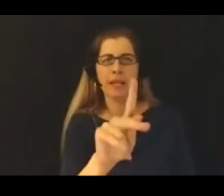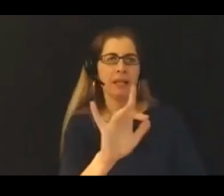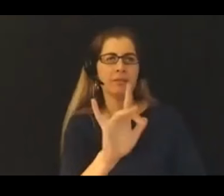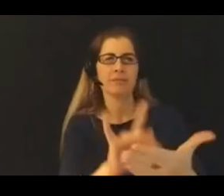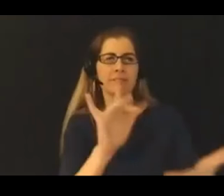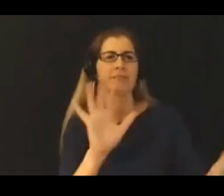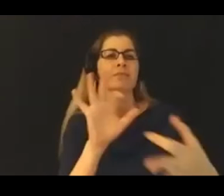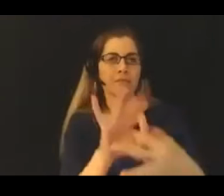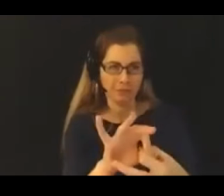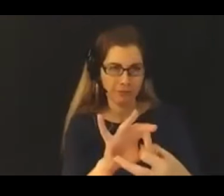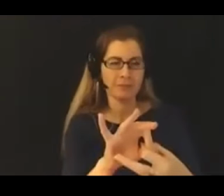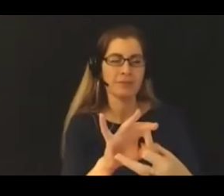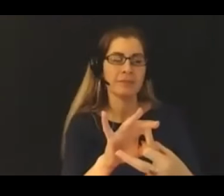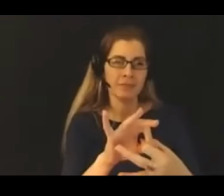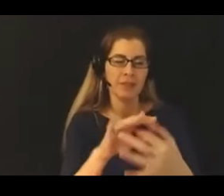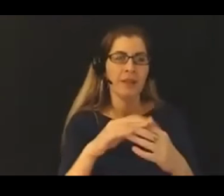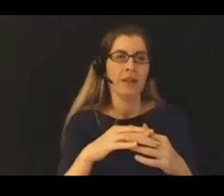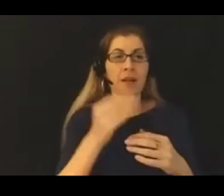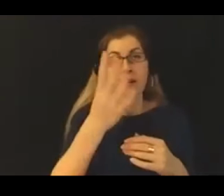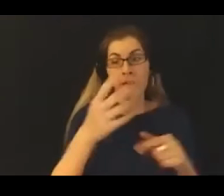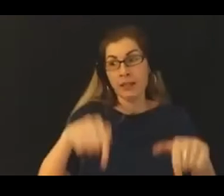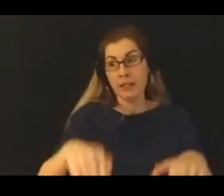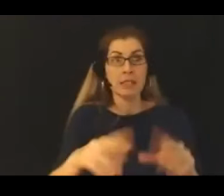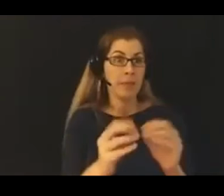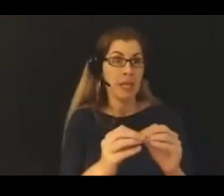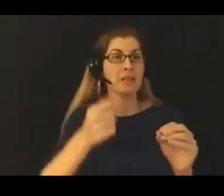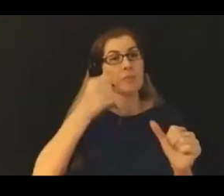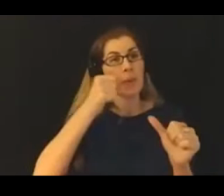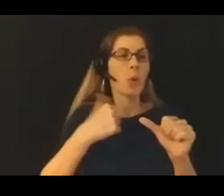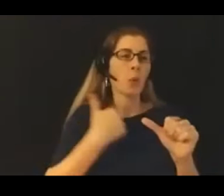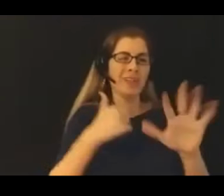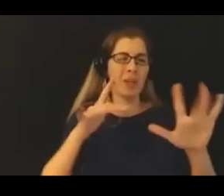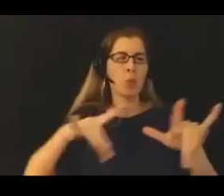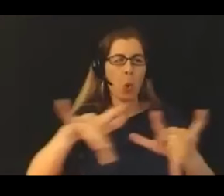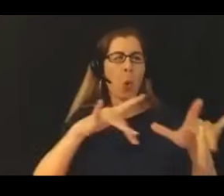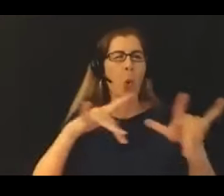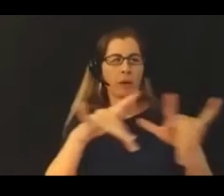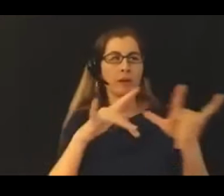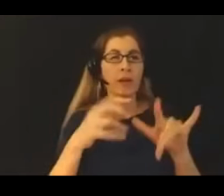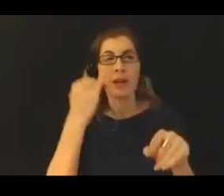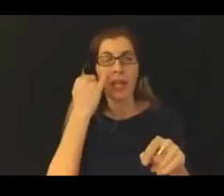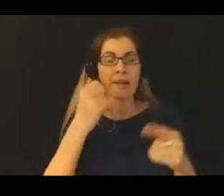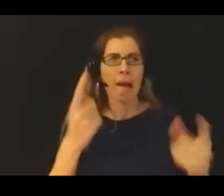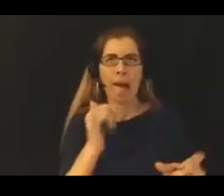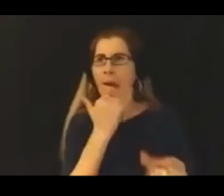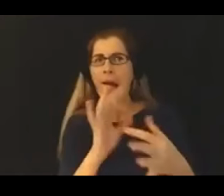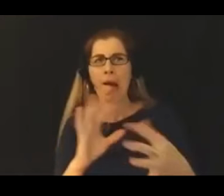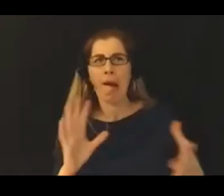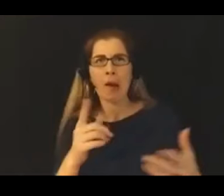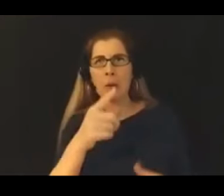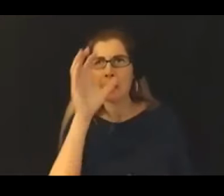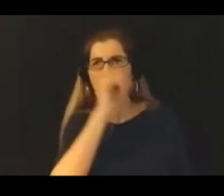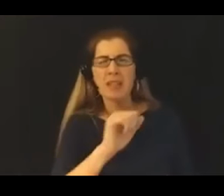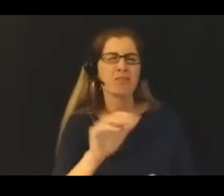in. We are recording this, as Portia said, so if you do miss something, don't worry. And if you need assistance,